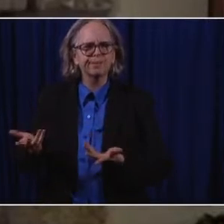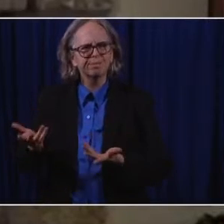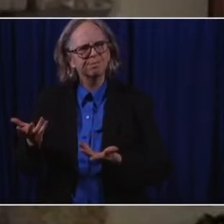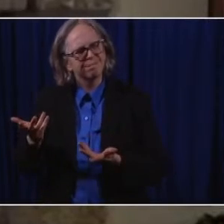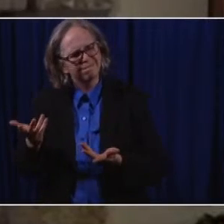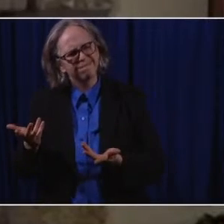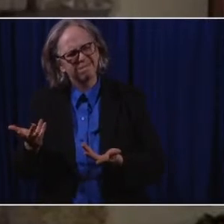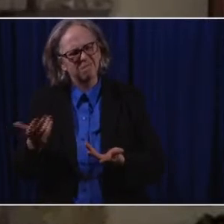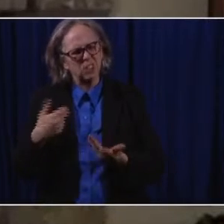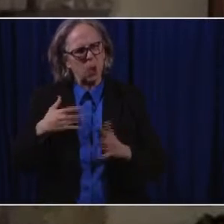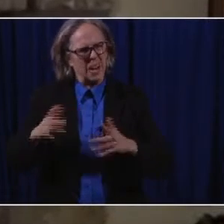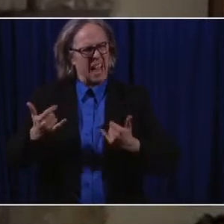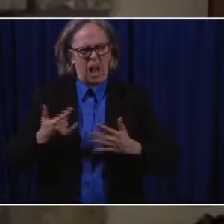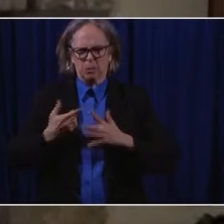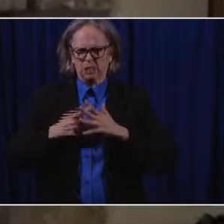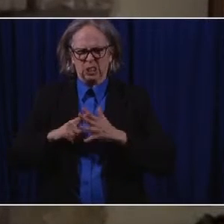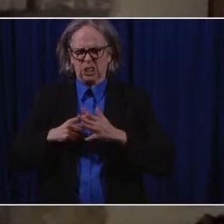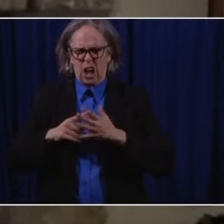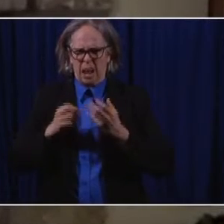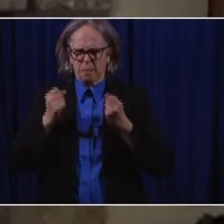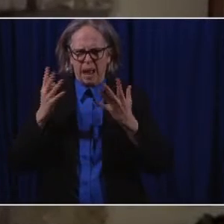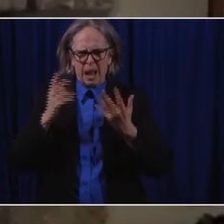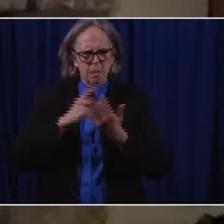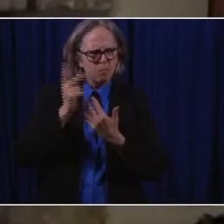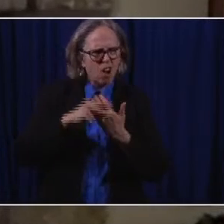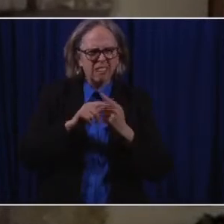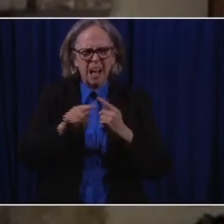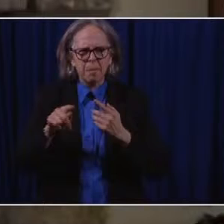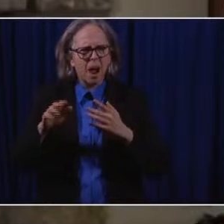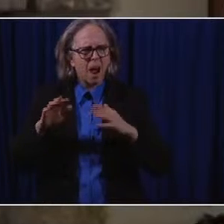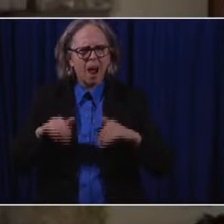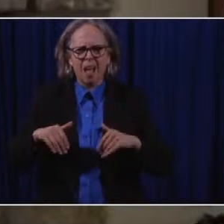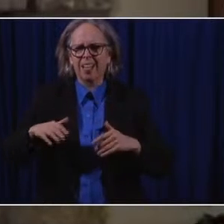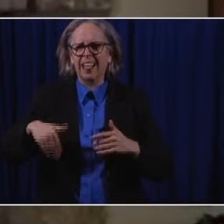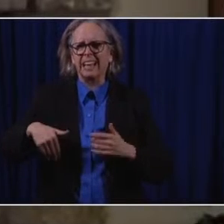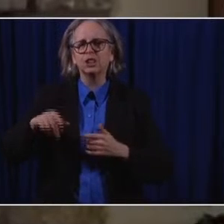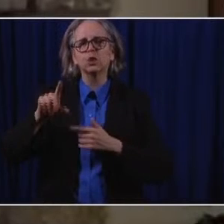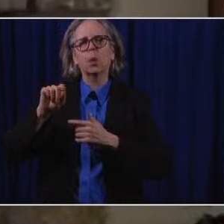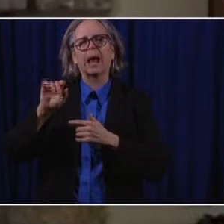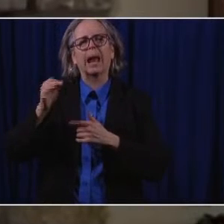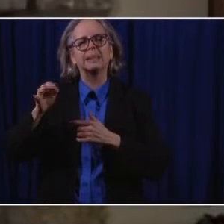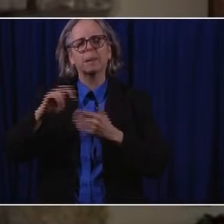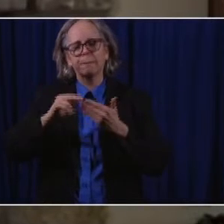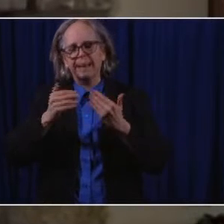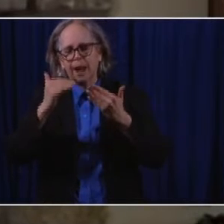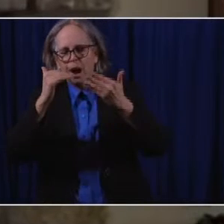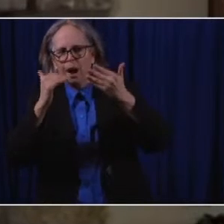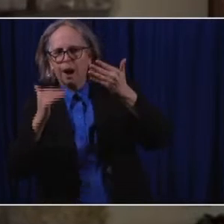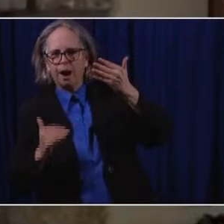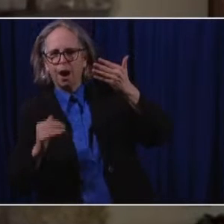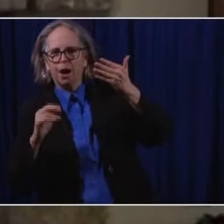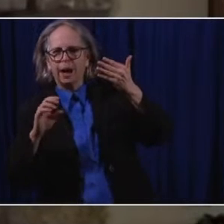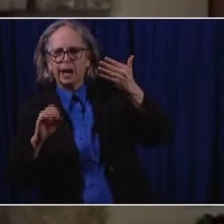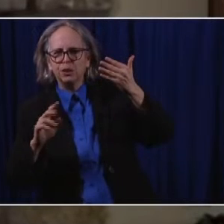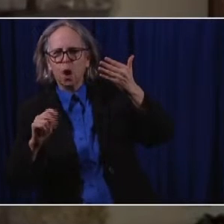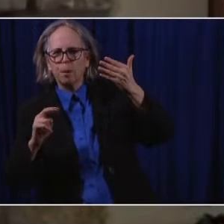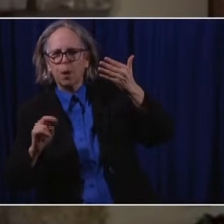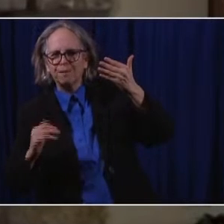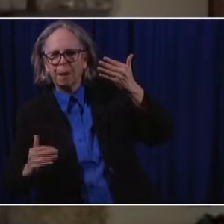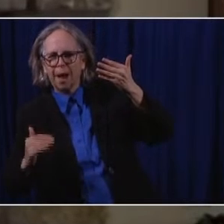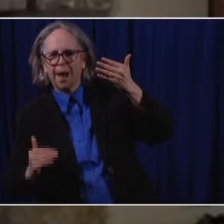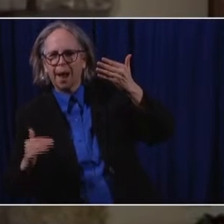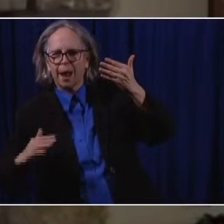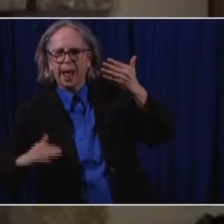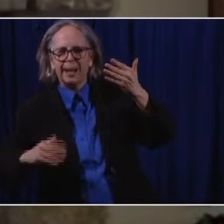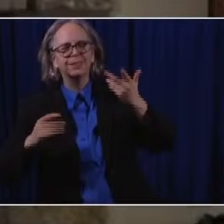late 2019. So we only had a few months of these programs. And we do believe that these